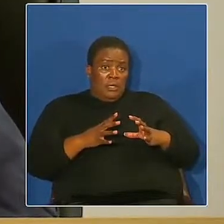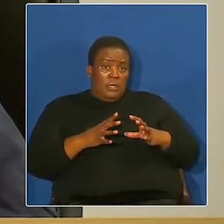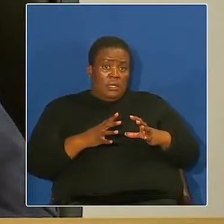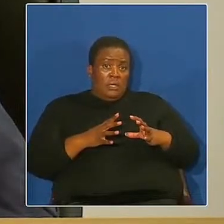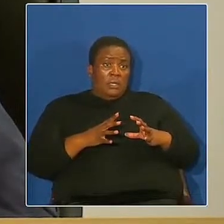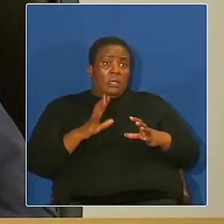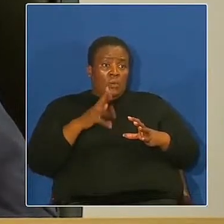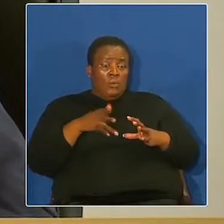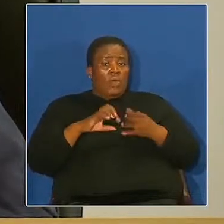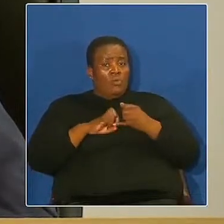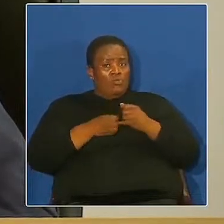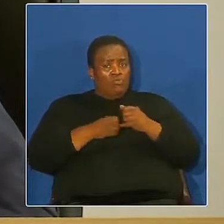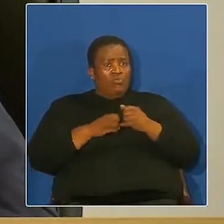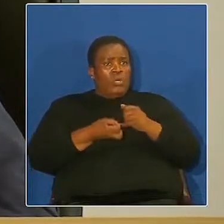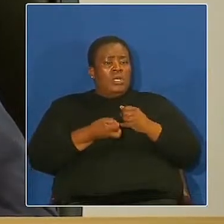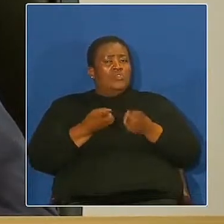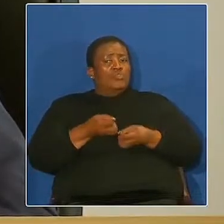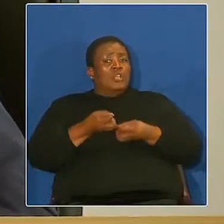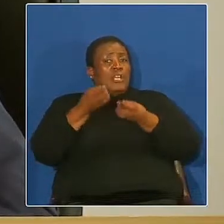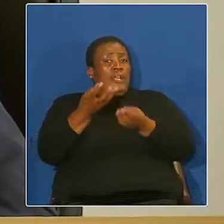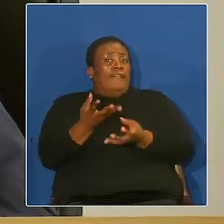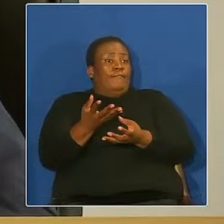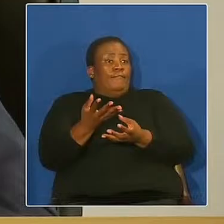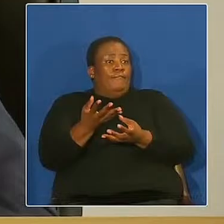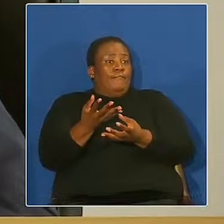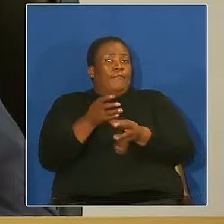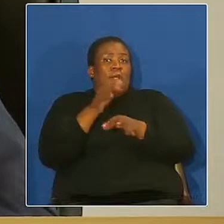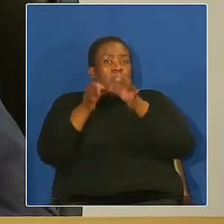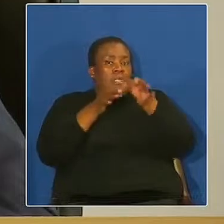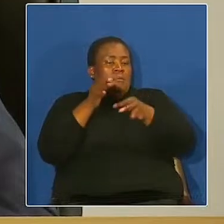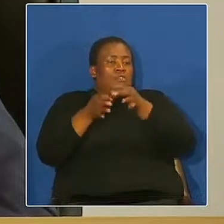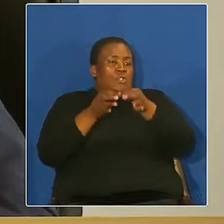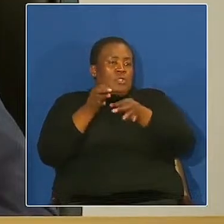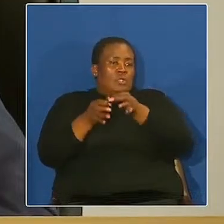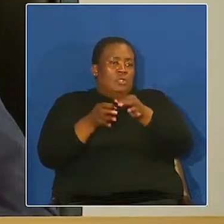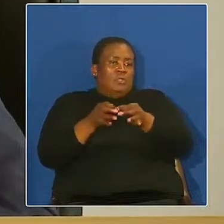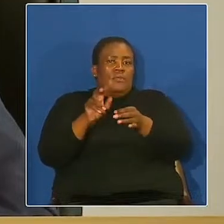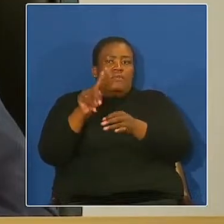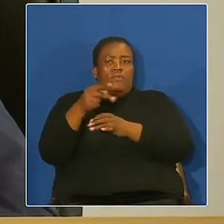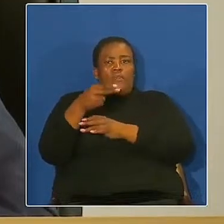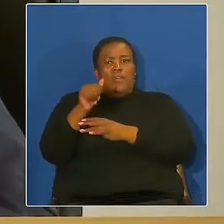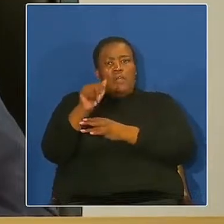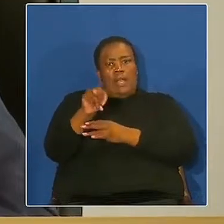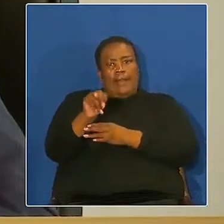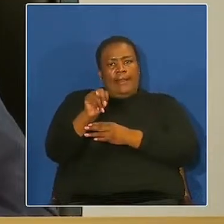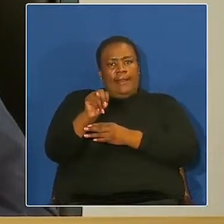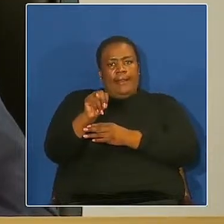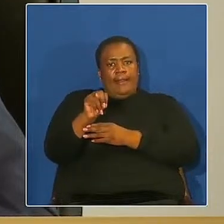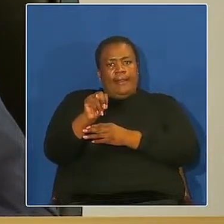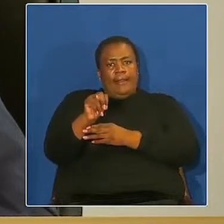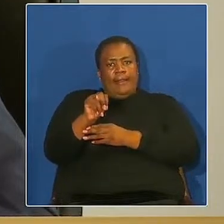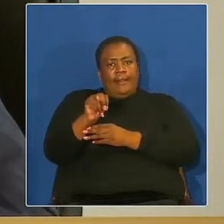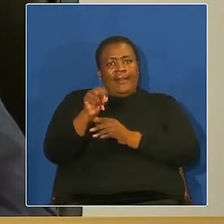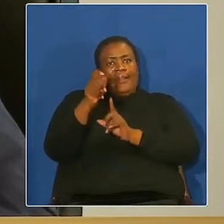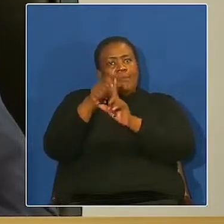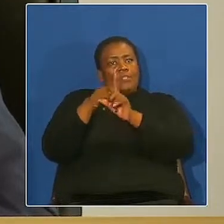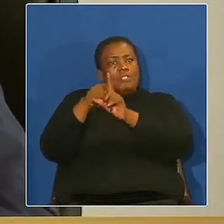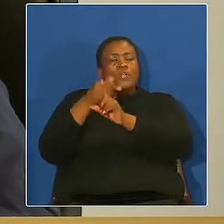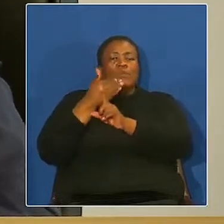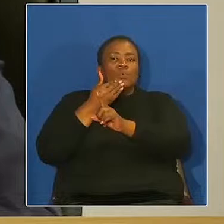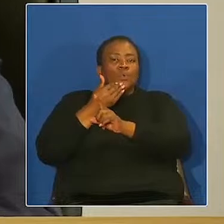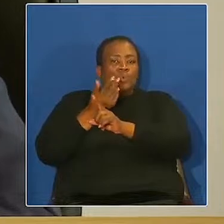will attempt to give the description of a Khan that is mentioned in the